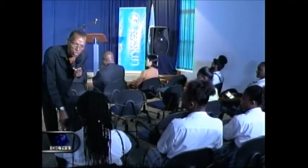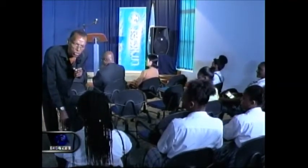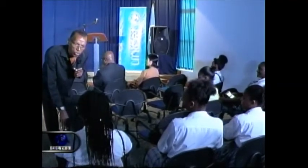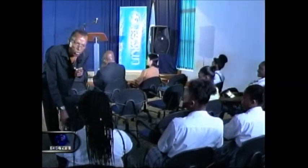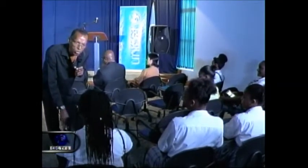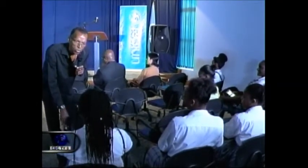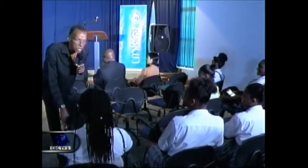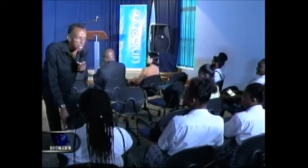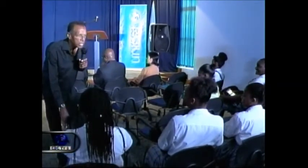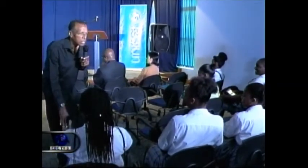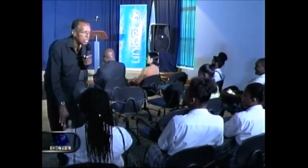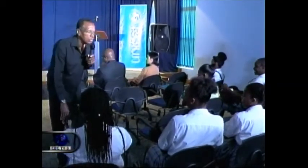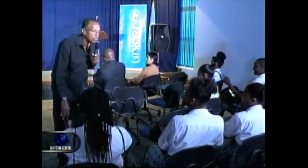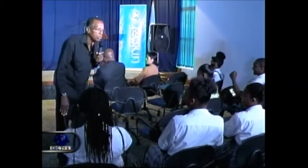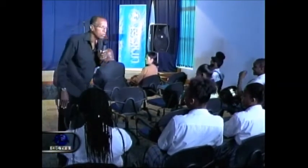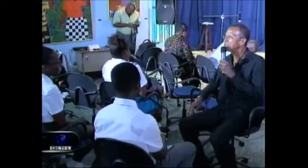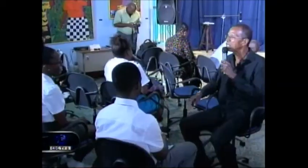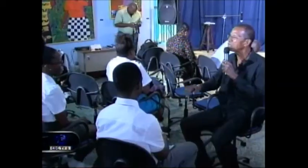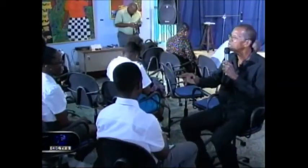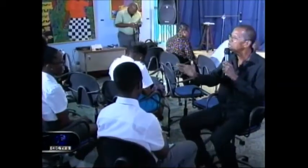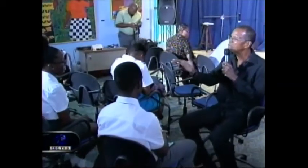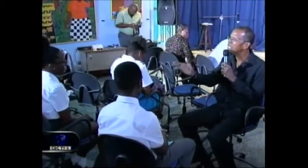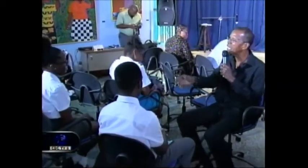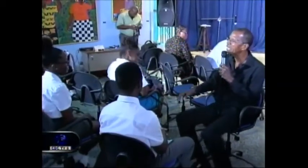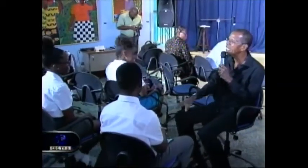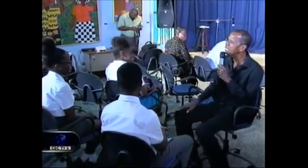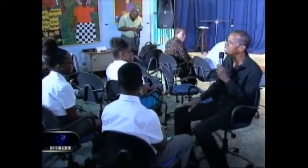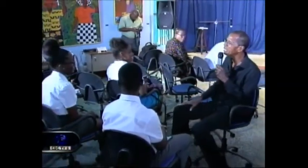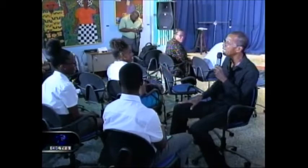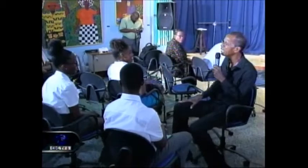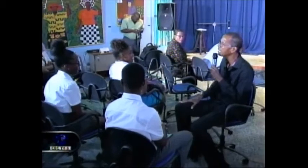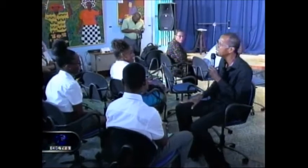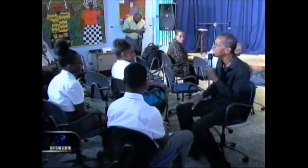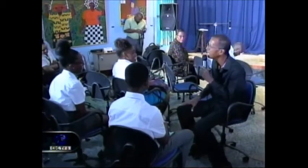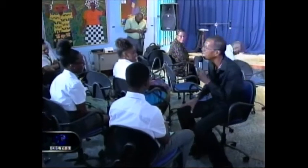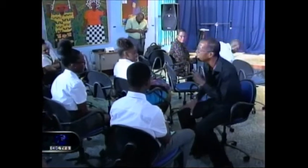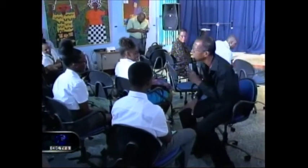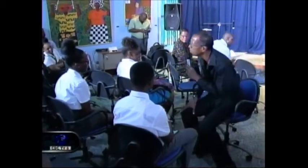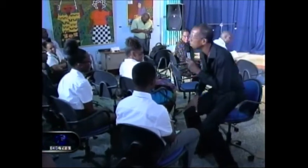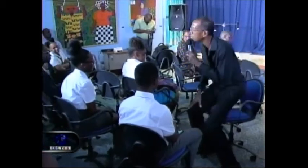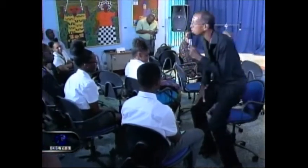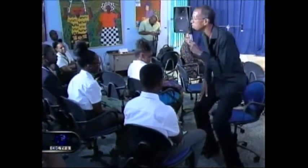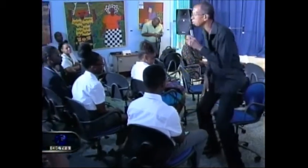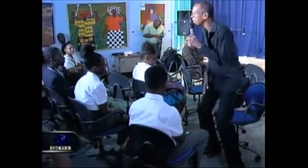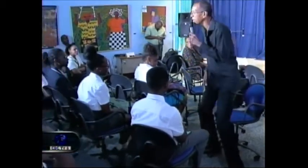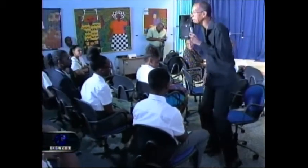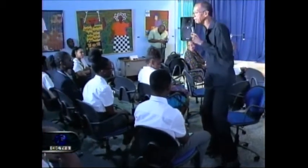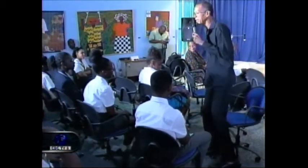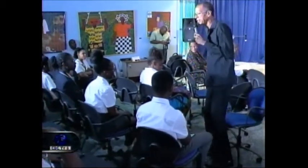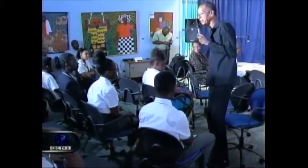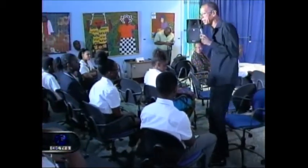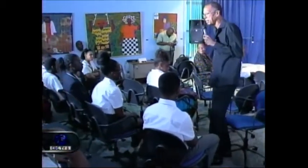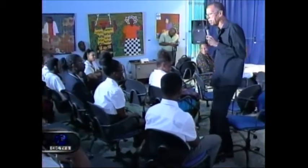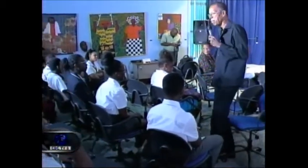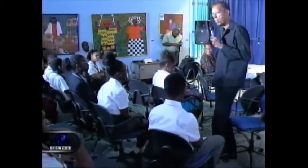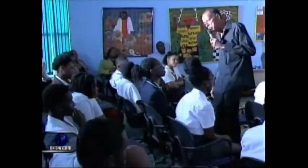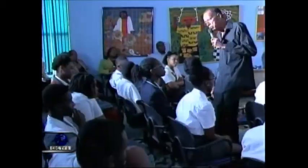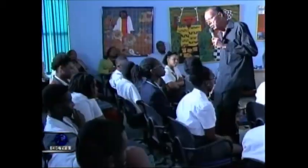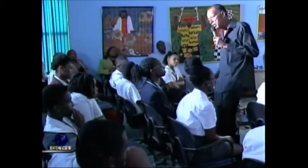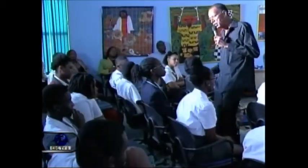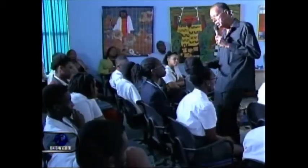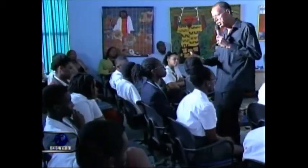Child. Mr. Fingal says Barbadians are reluctant to recognize themselves among the greatest people in the world. He's pleading